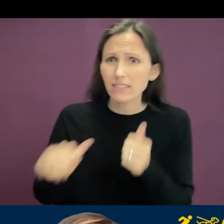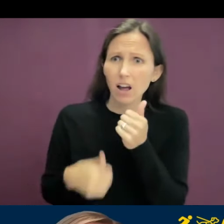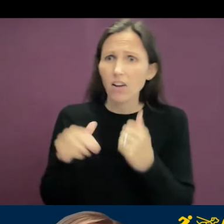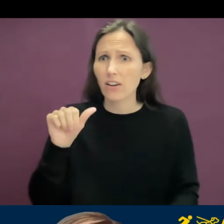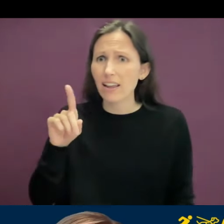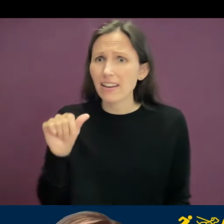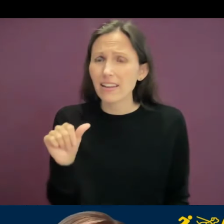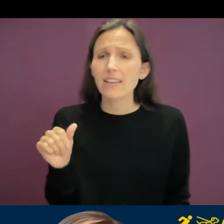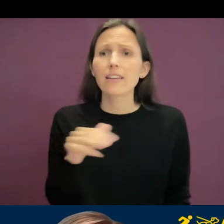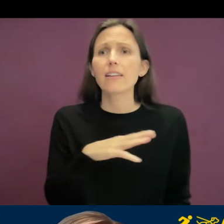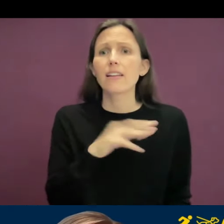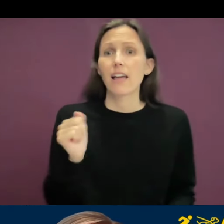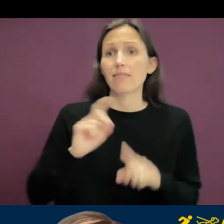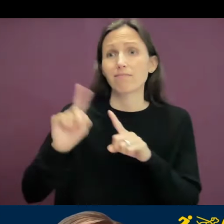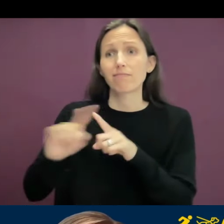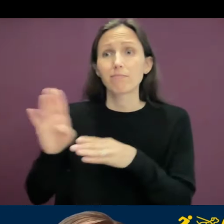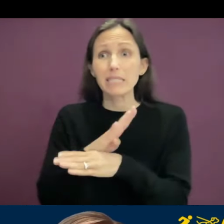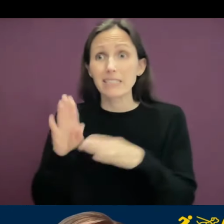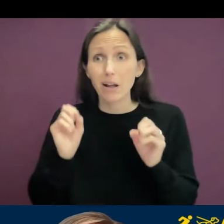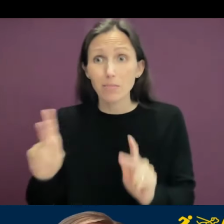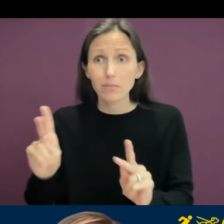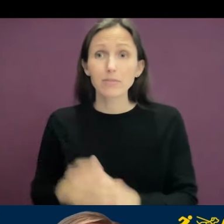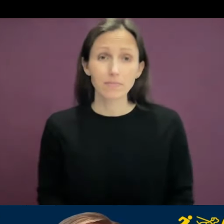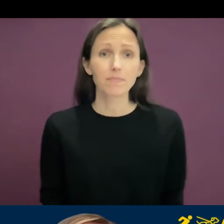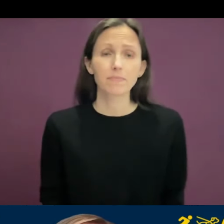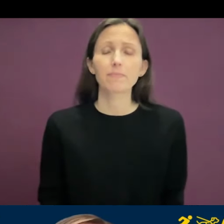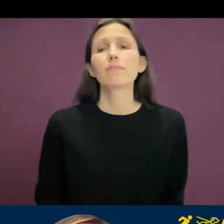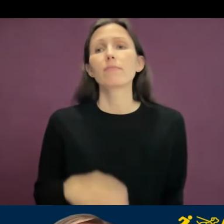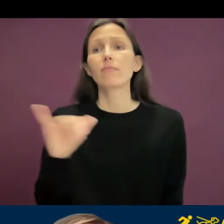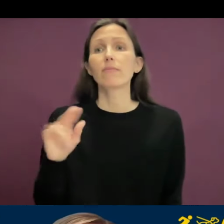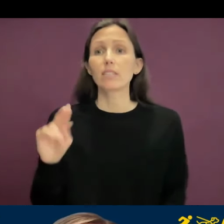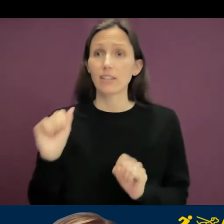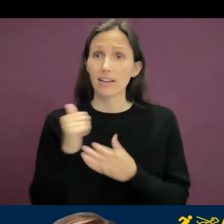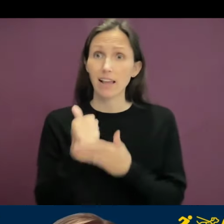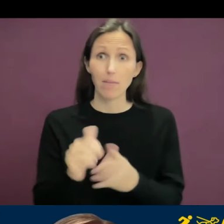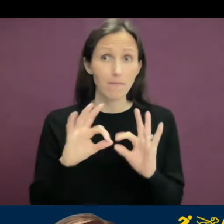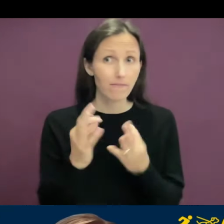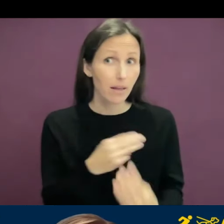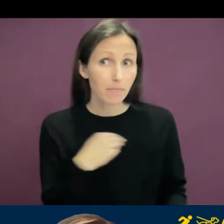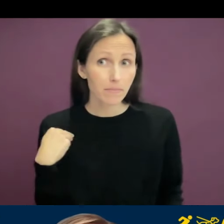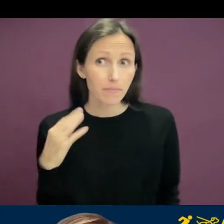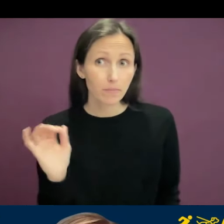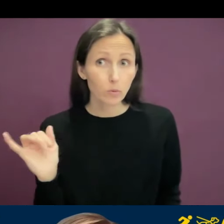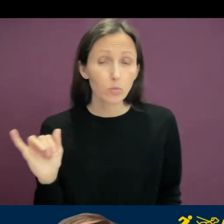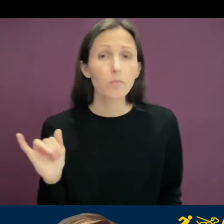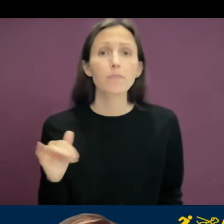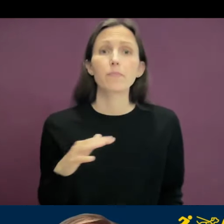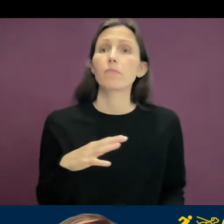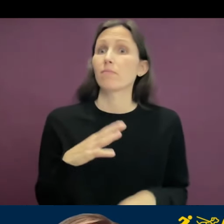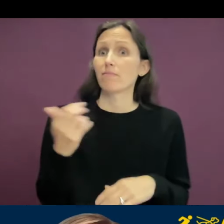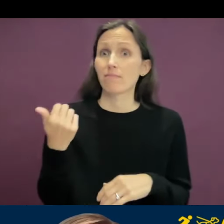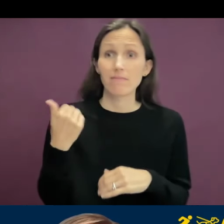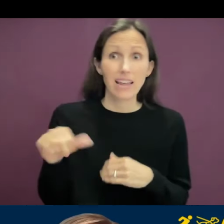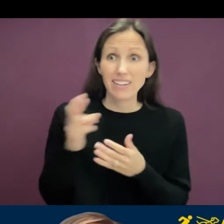and entrepreneurship opportunities. Jan can also help for family members and